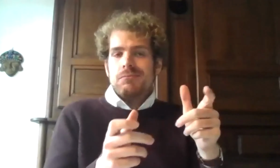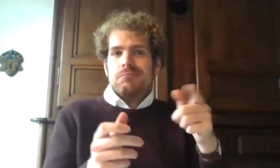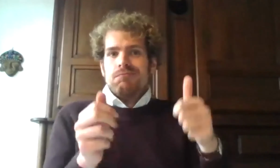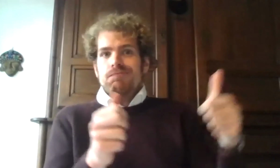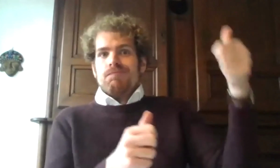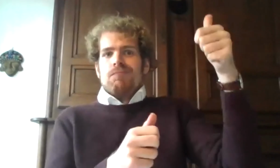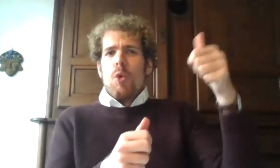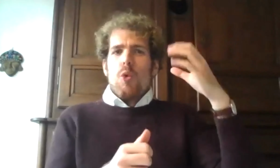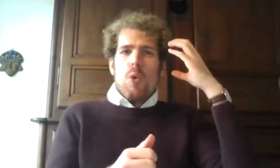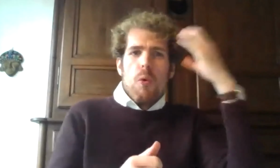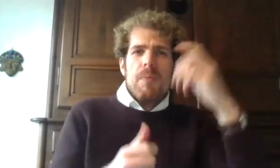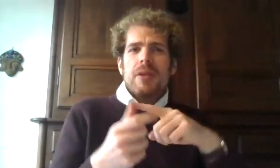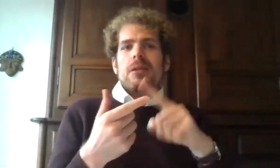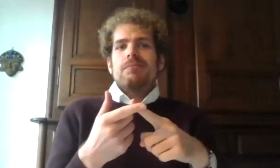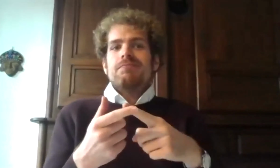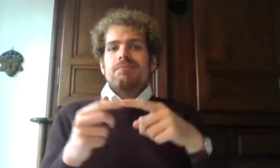community,